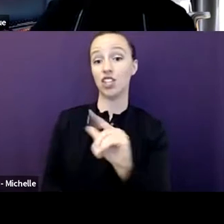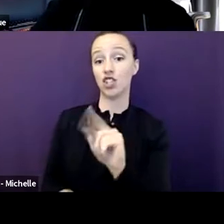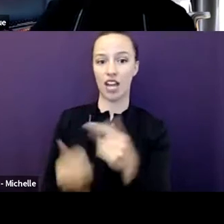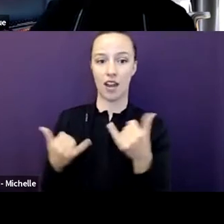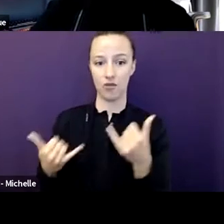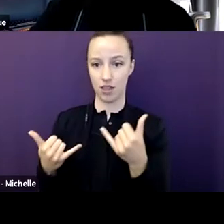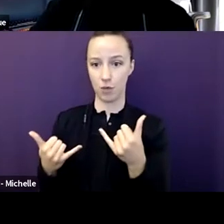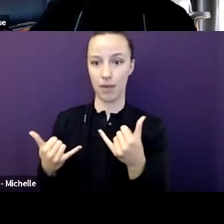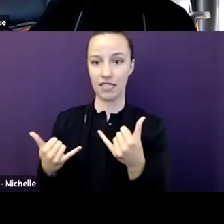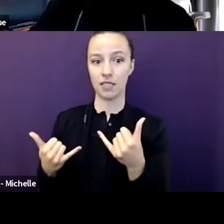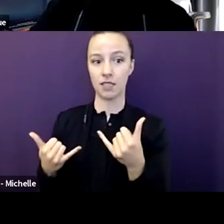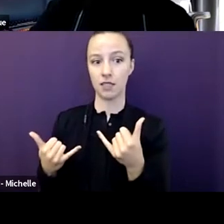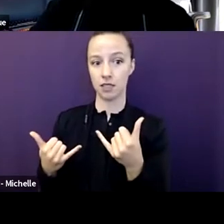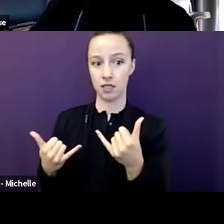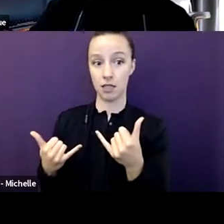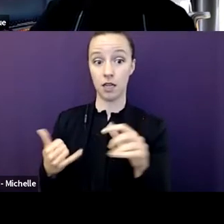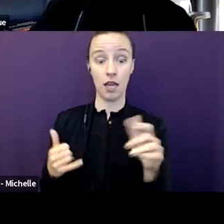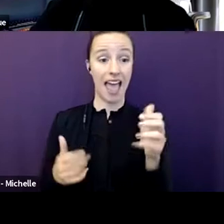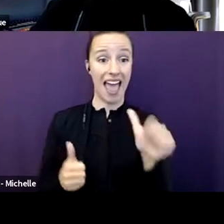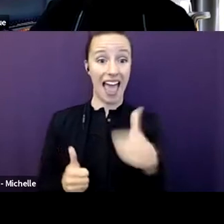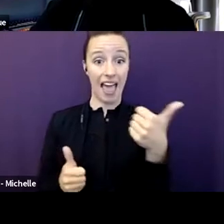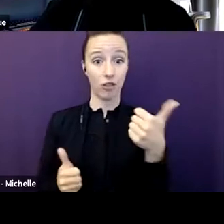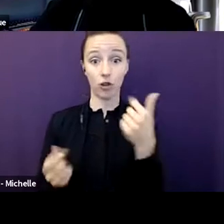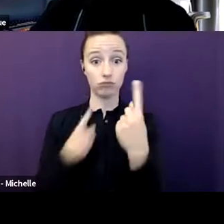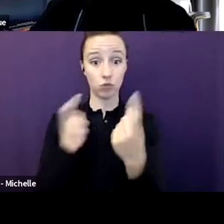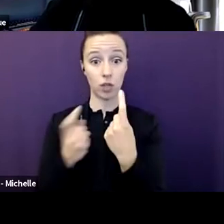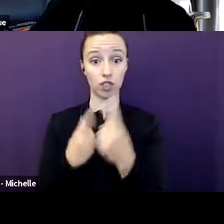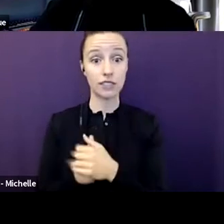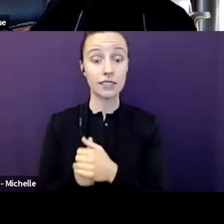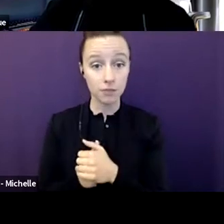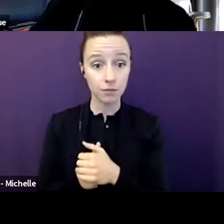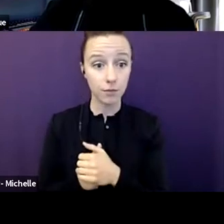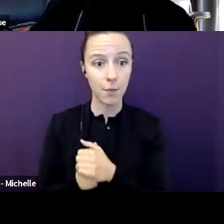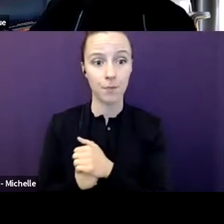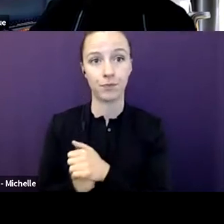moment. Any last questions?